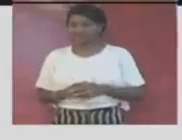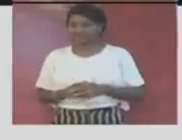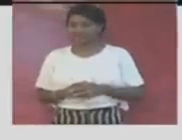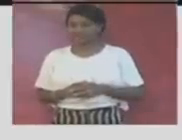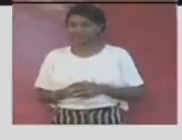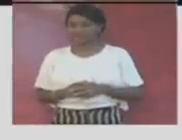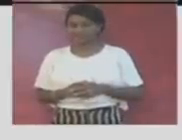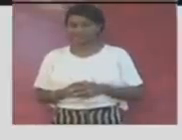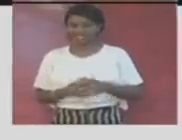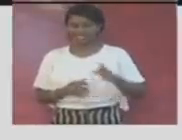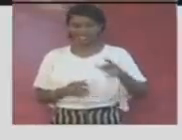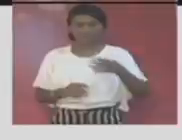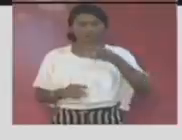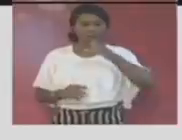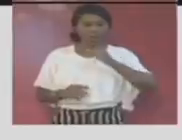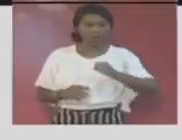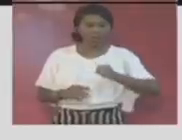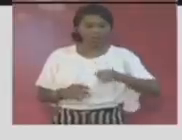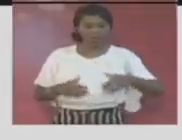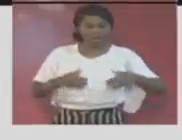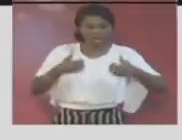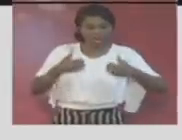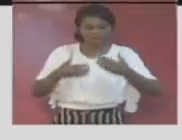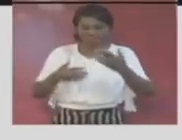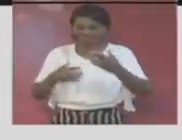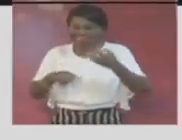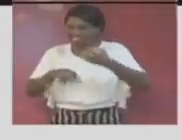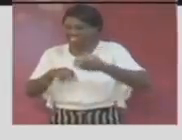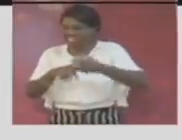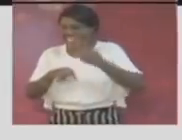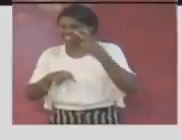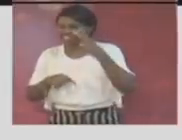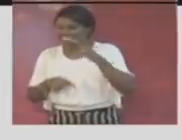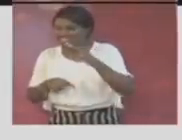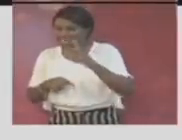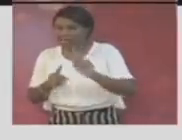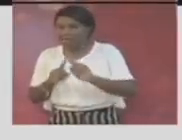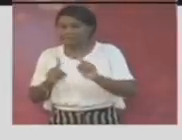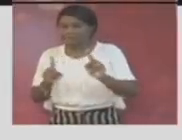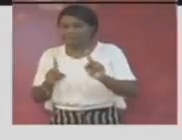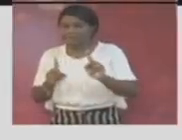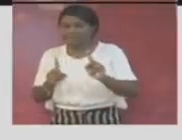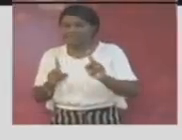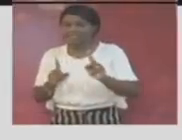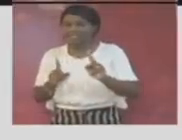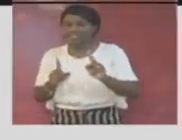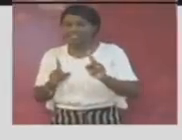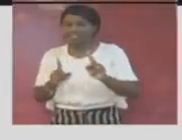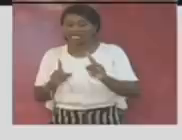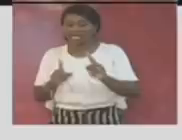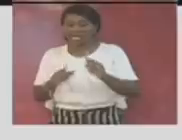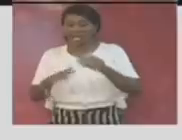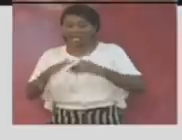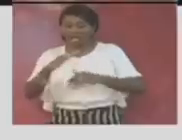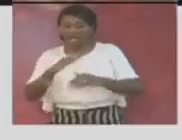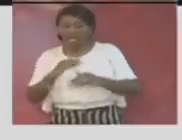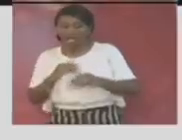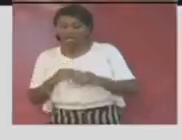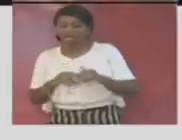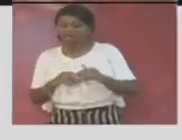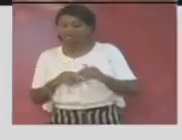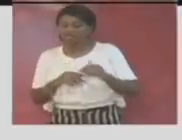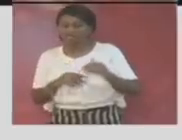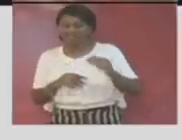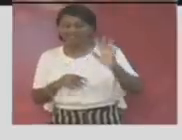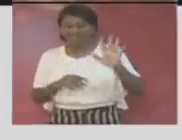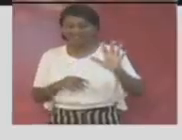the various age groups. A little bit hard to see in this slide, but 5-year age groups, beginning with the under 1, then 1 to 4, 5